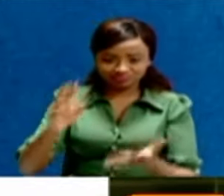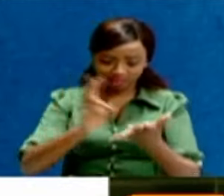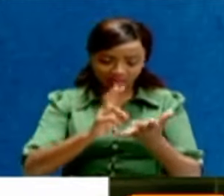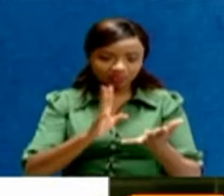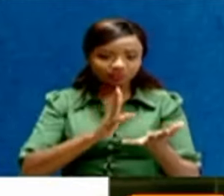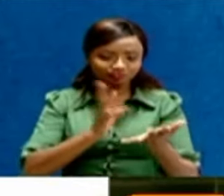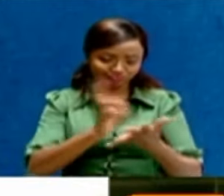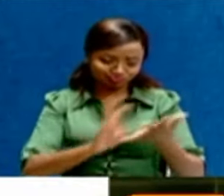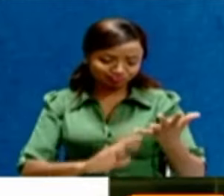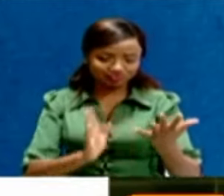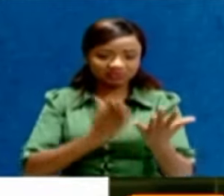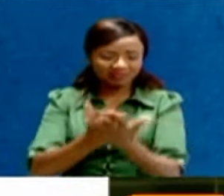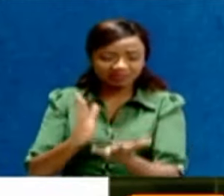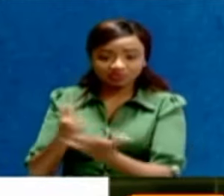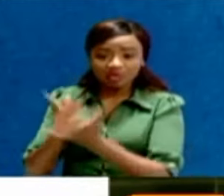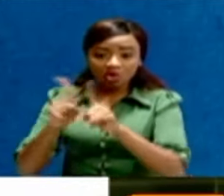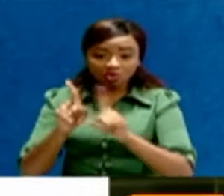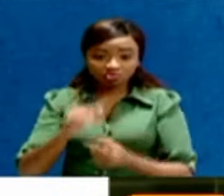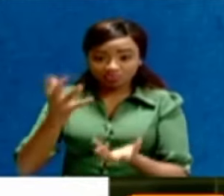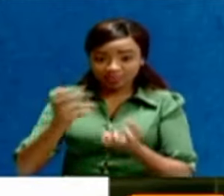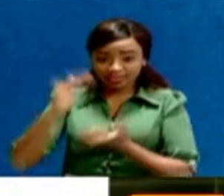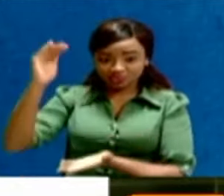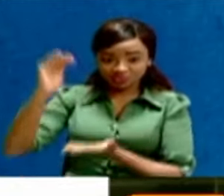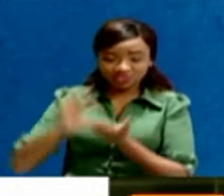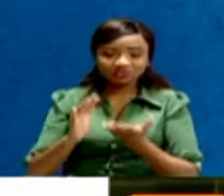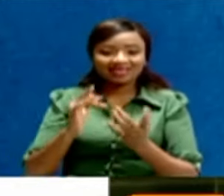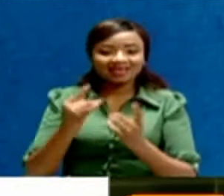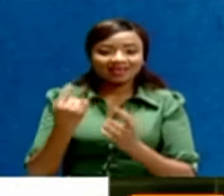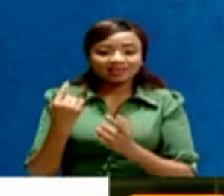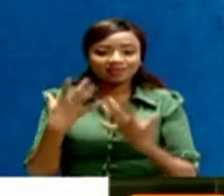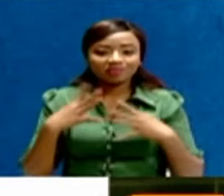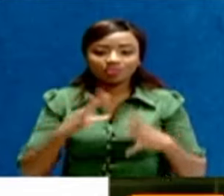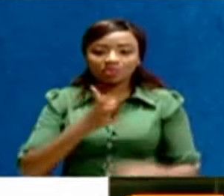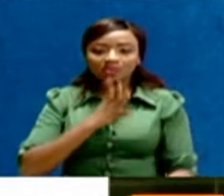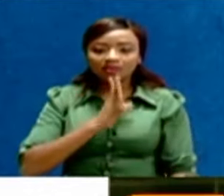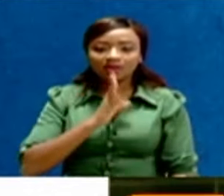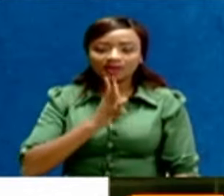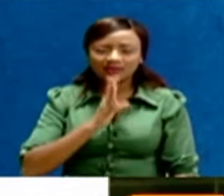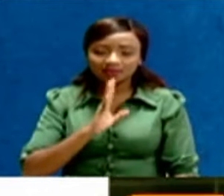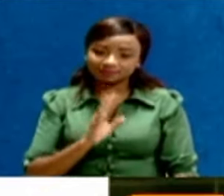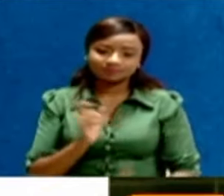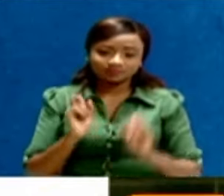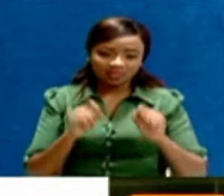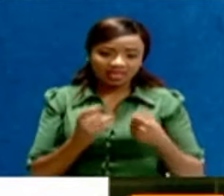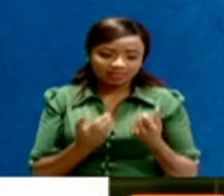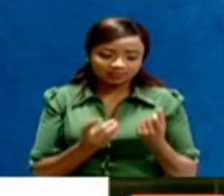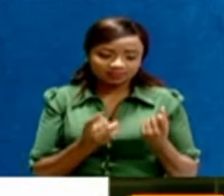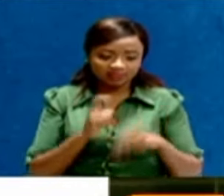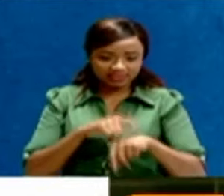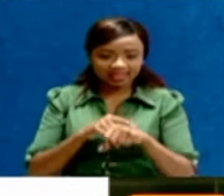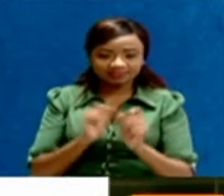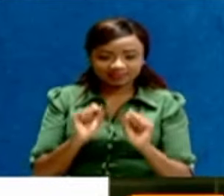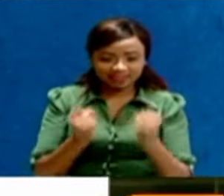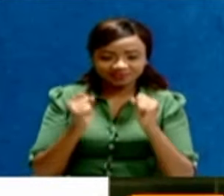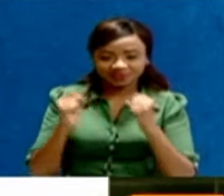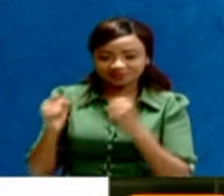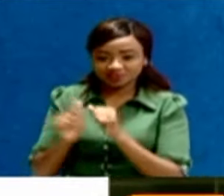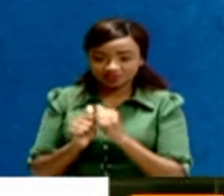submission. We may need also to reduce the number of speakers so that we are able to dispense with the business. And maybe you can